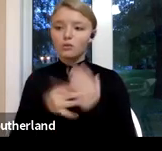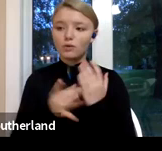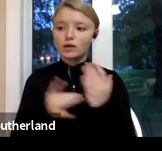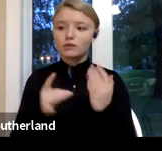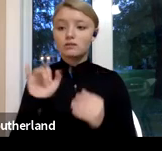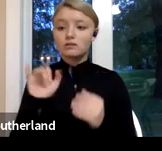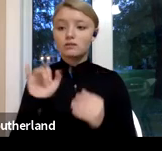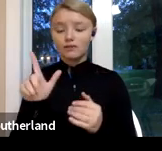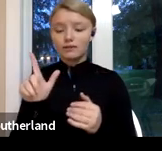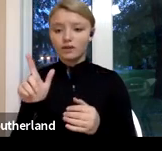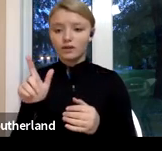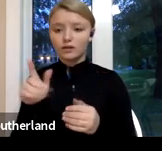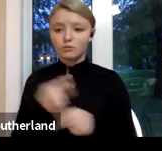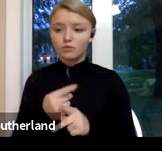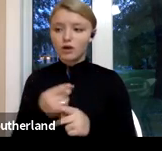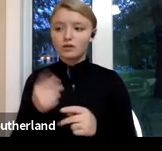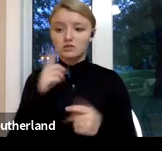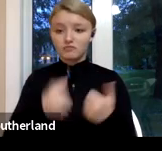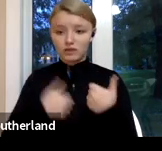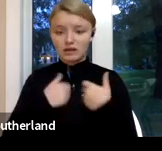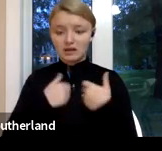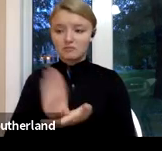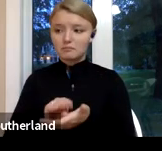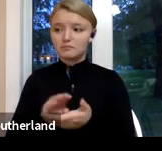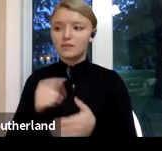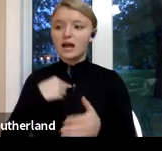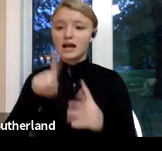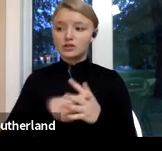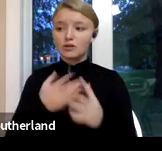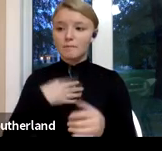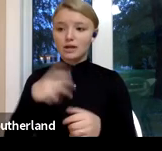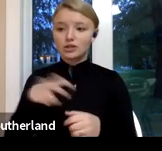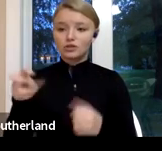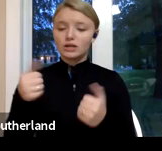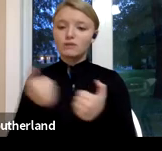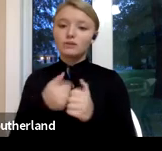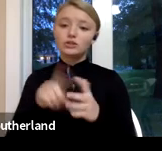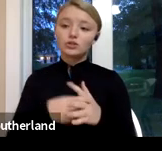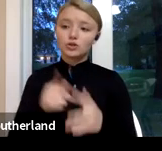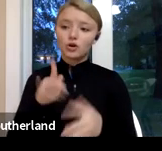journey with a starter kit. Most of us do. It's the best bang for your buck.